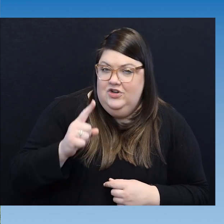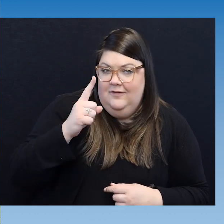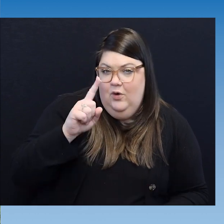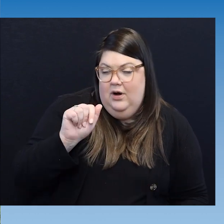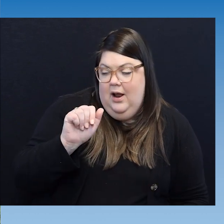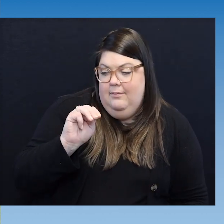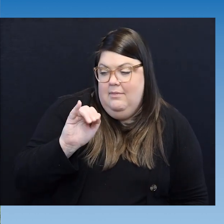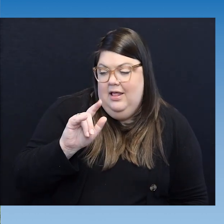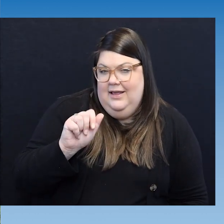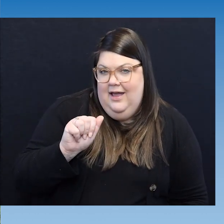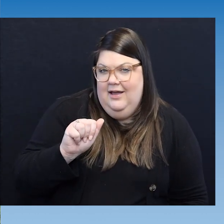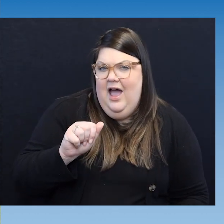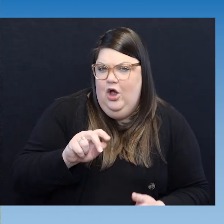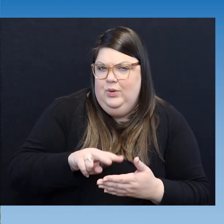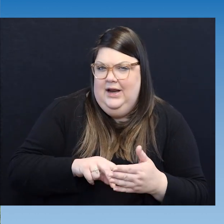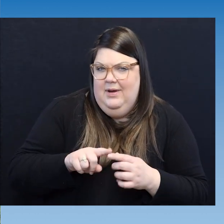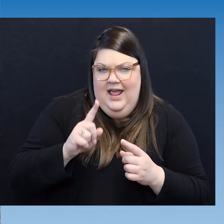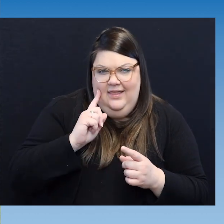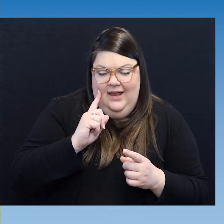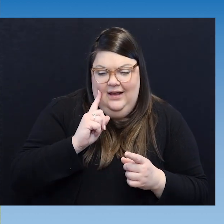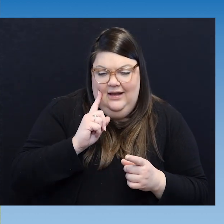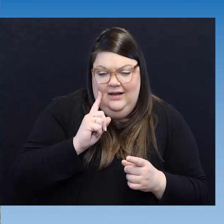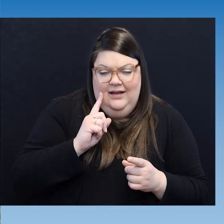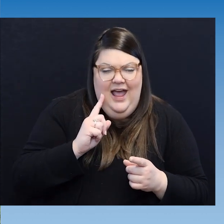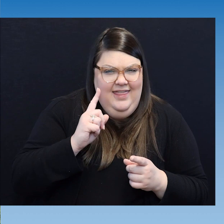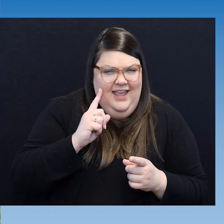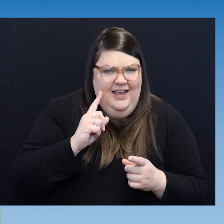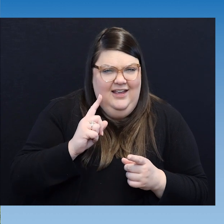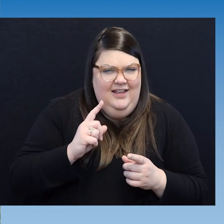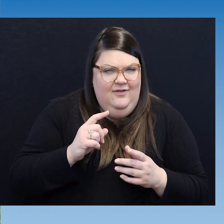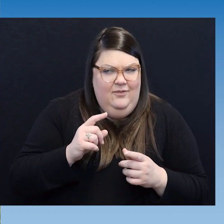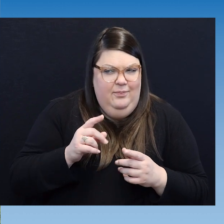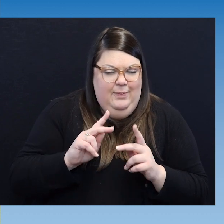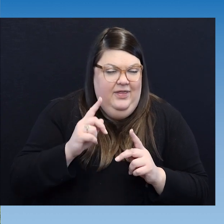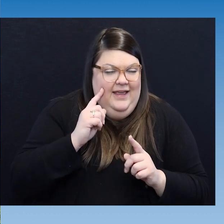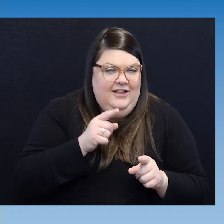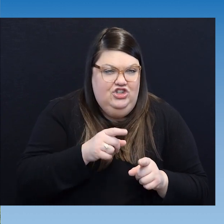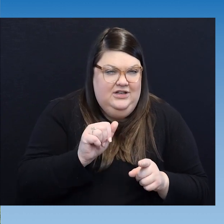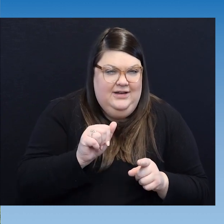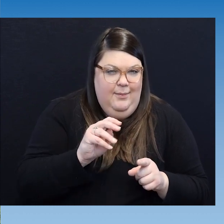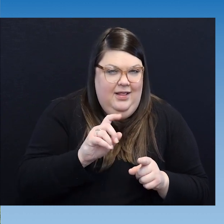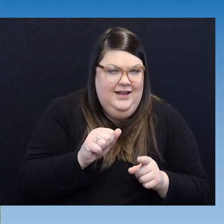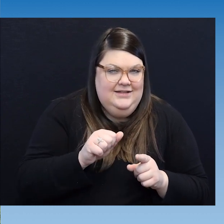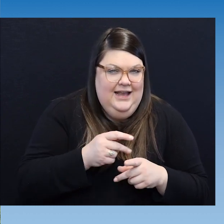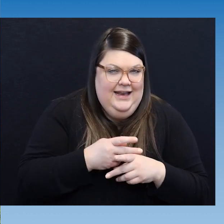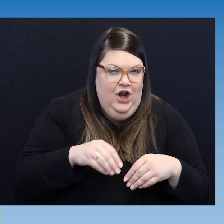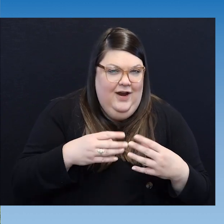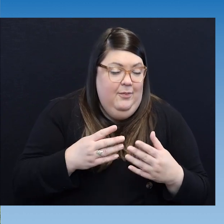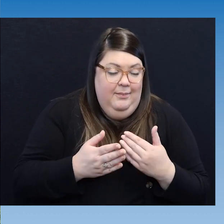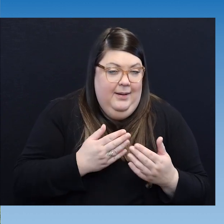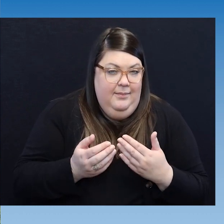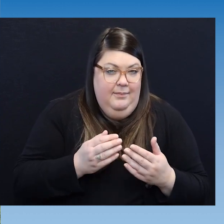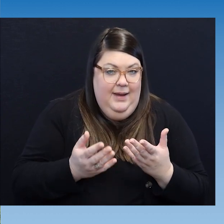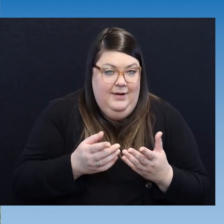Amalia, but I'll read it. But I think it's thinking that Amalia is a caregiver, but maybe she can answer it anyway. Can you talk